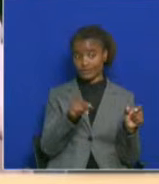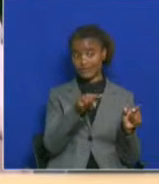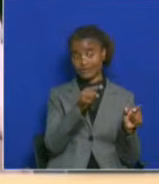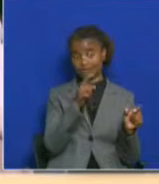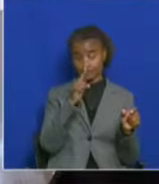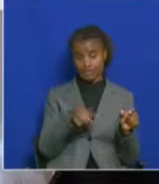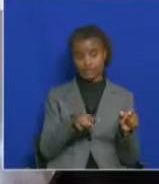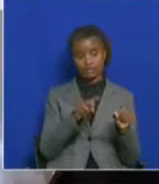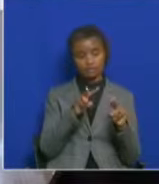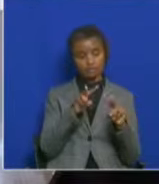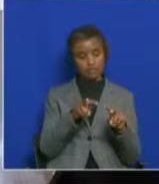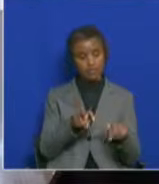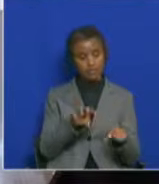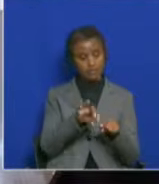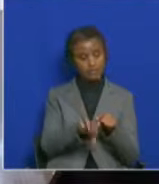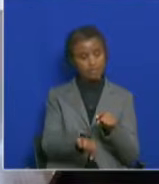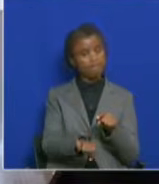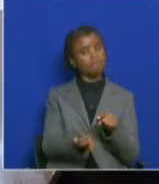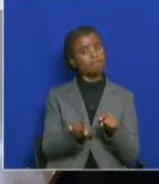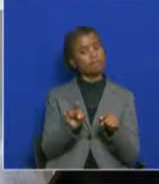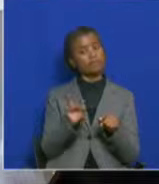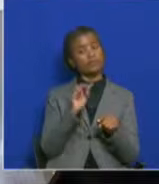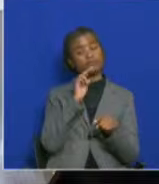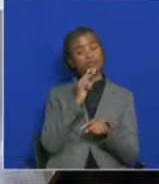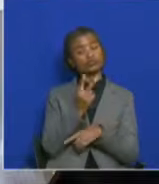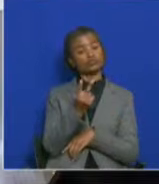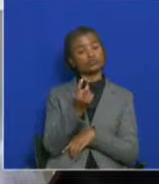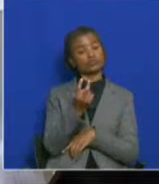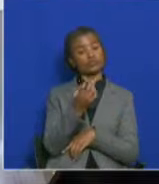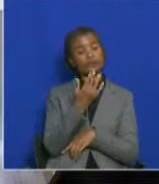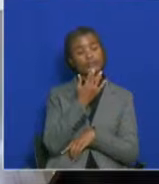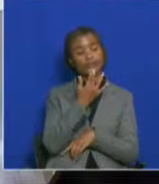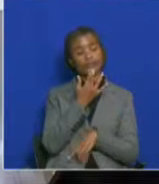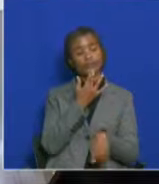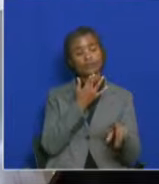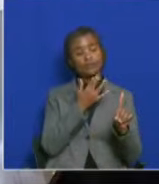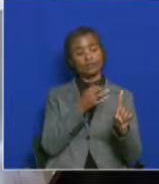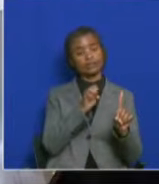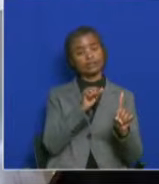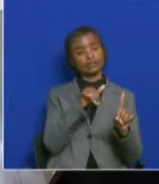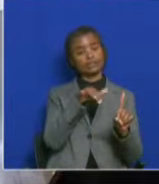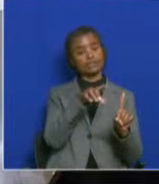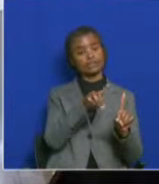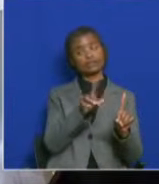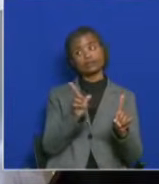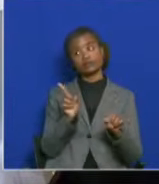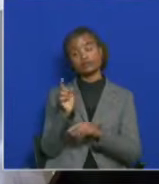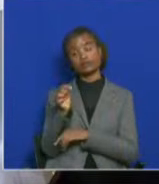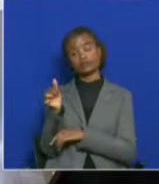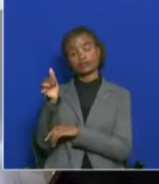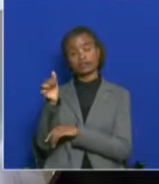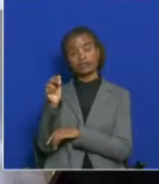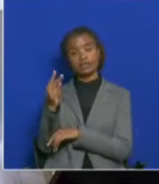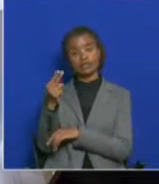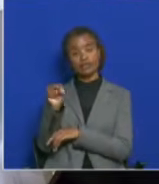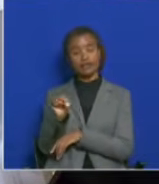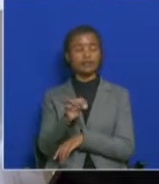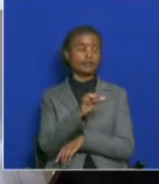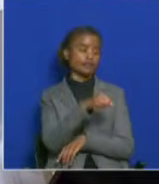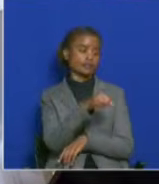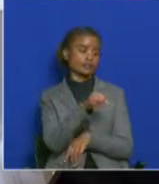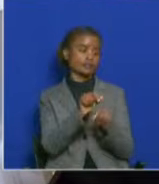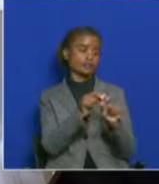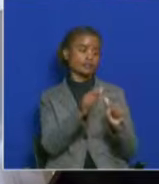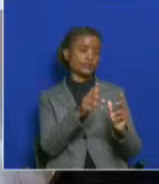two what is Mr. Said and General Khan? On the face of the chats, Commissioner Baloy.